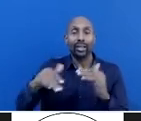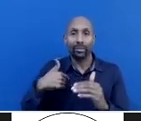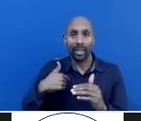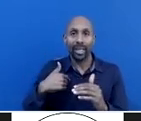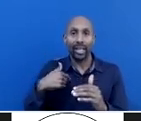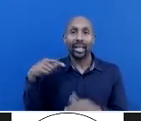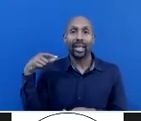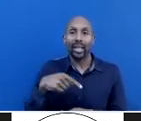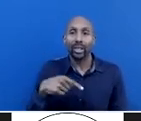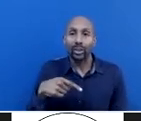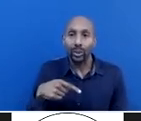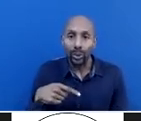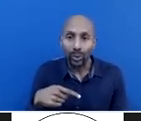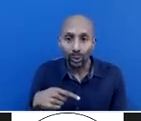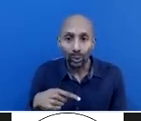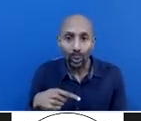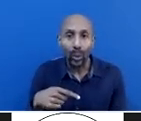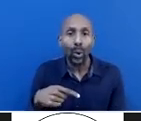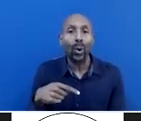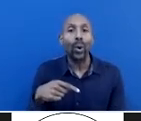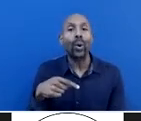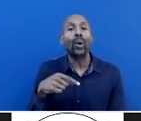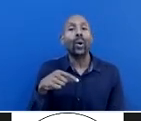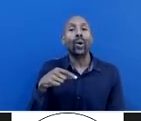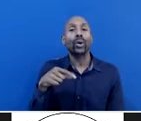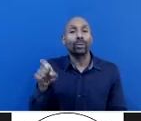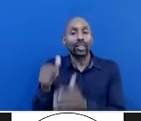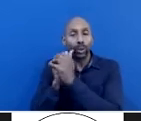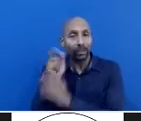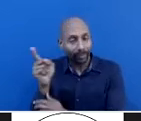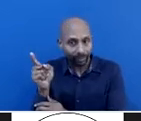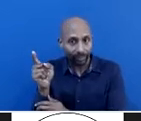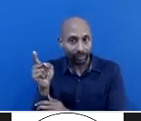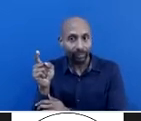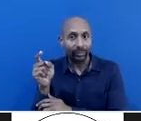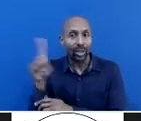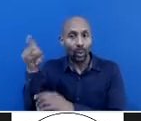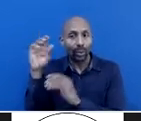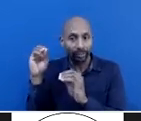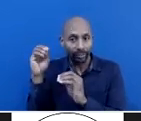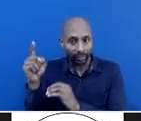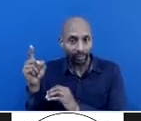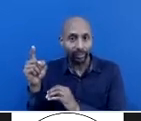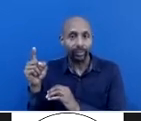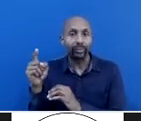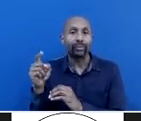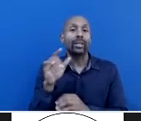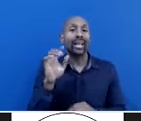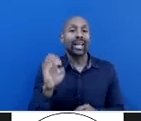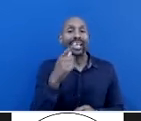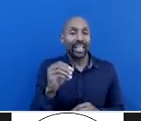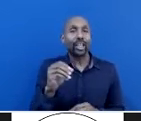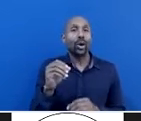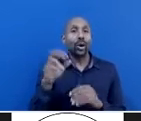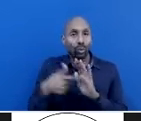Wasn't expecting to do Sufi metaphysics, but hey. Happy, always happy is my favorite subject. Ask my wife, she'll tell